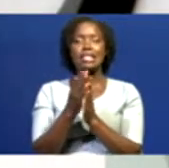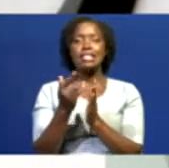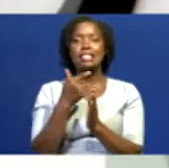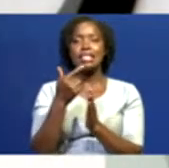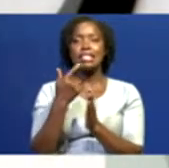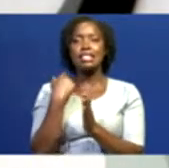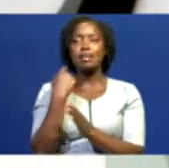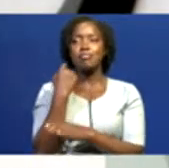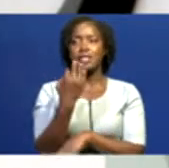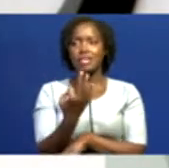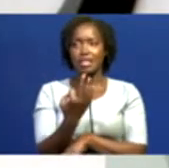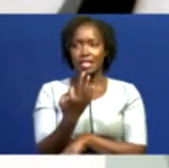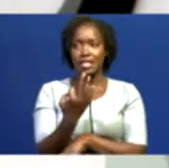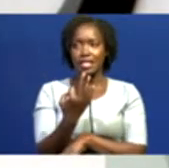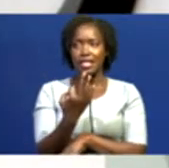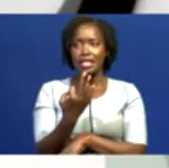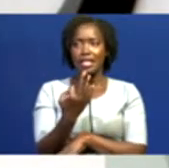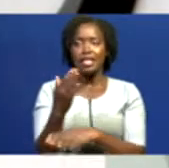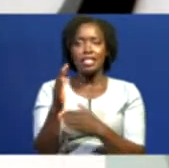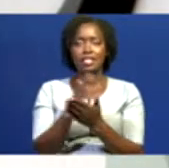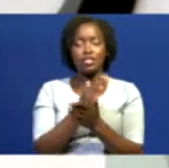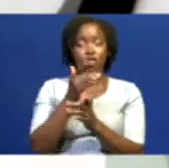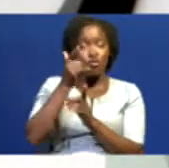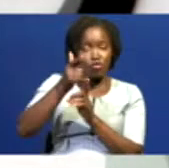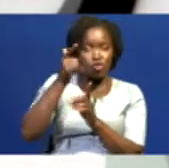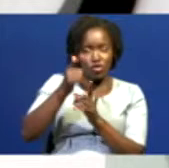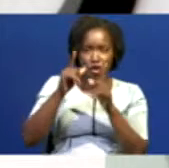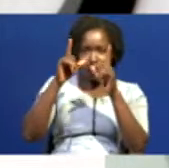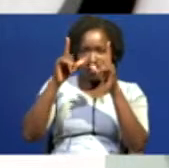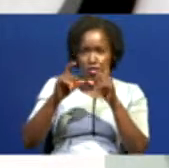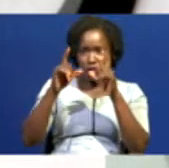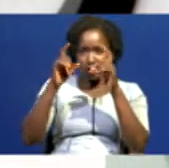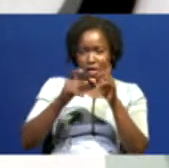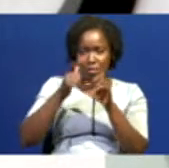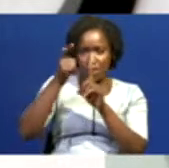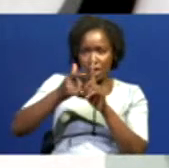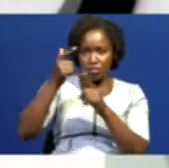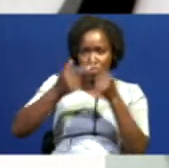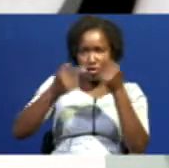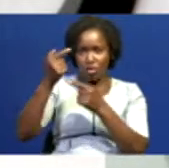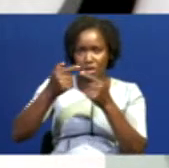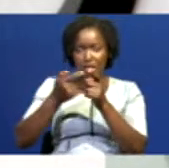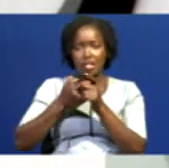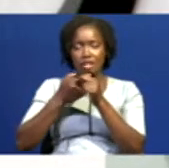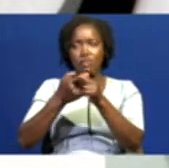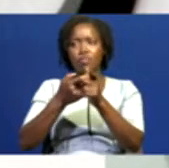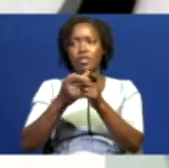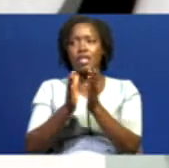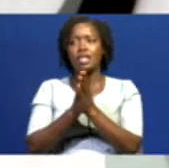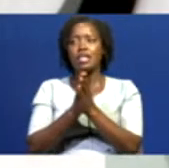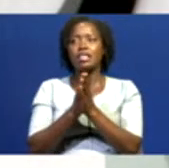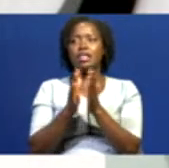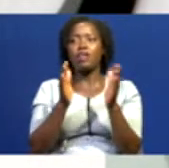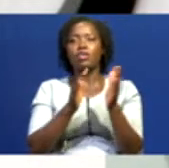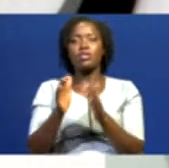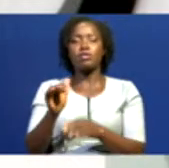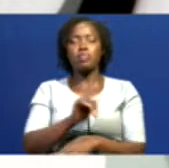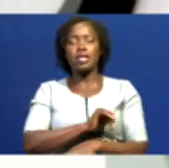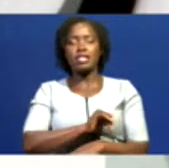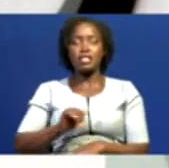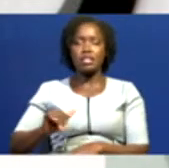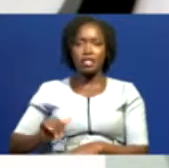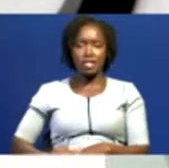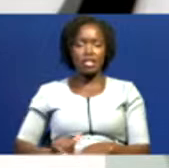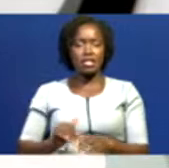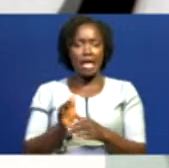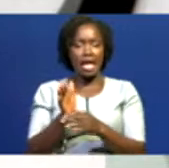third in the Shared Future Photography and Video Contest Awards. Now, the contest organized by the Chinese Embassy is